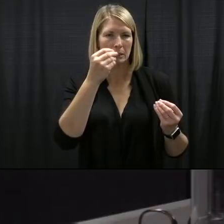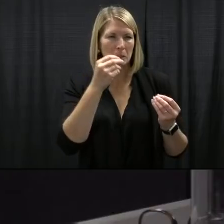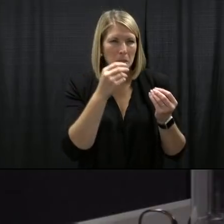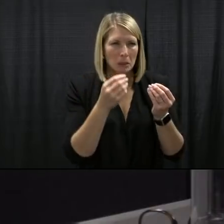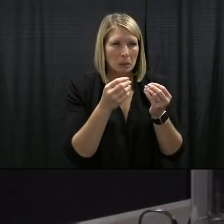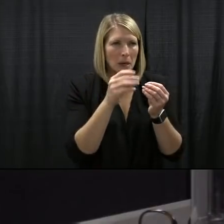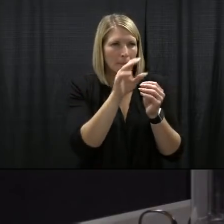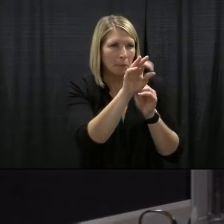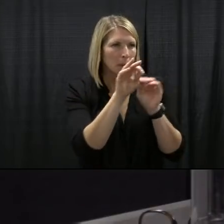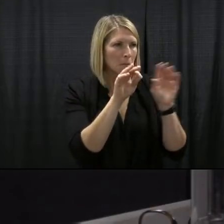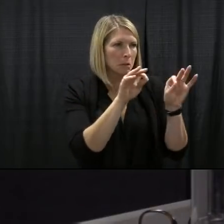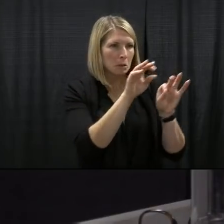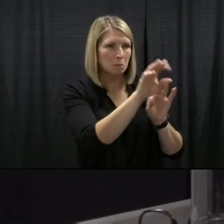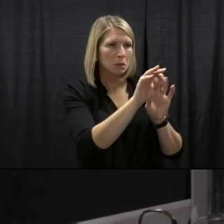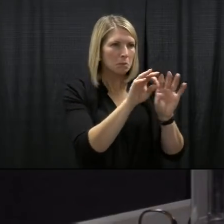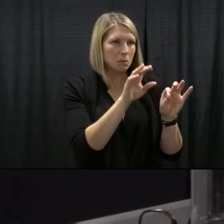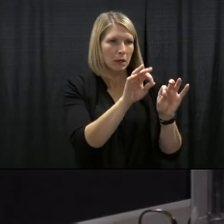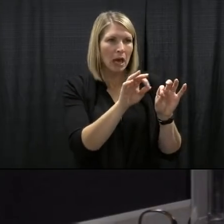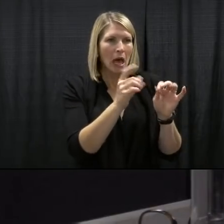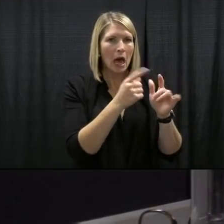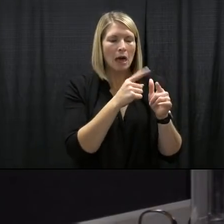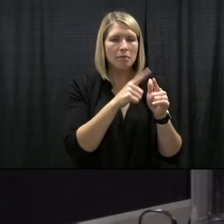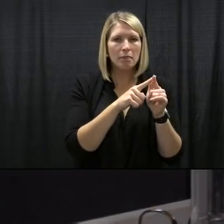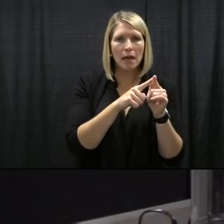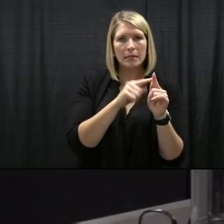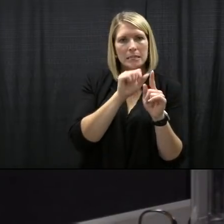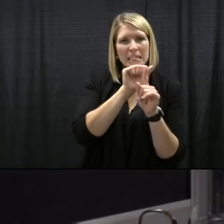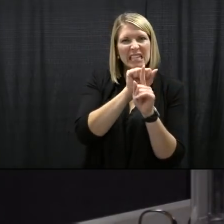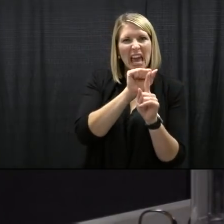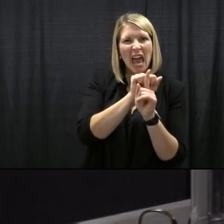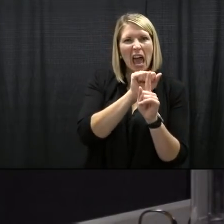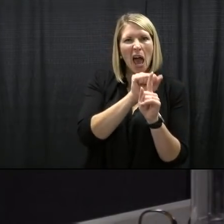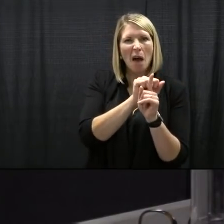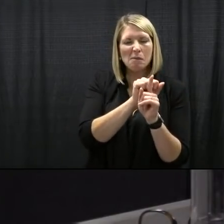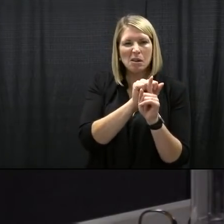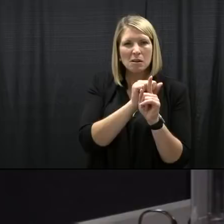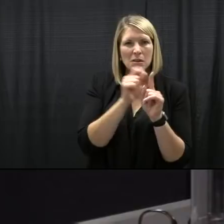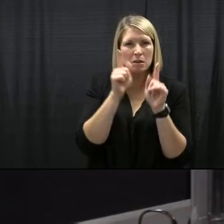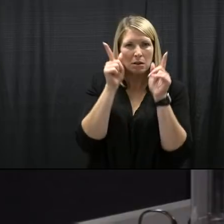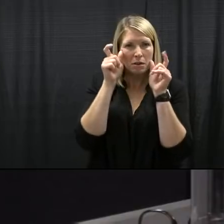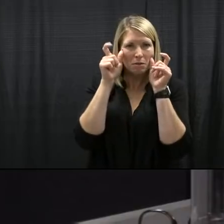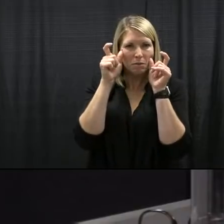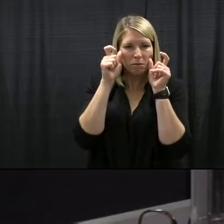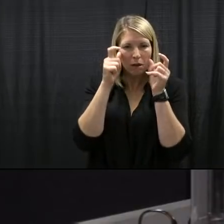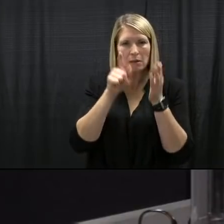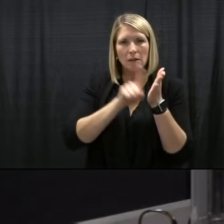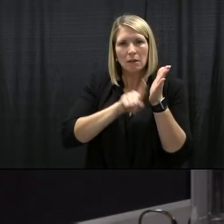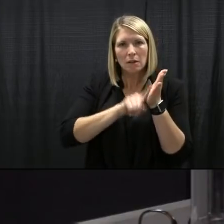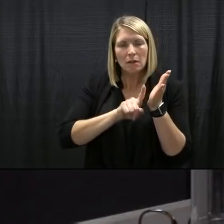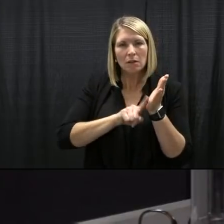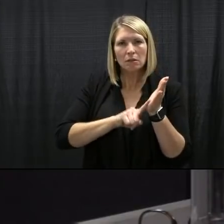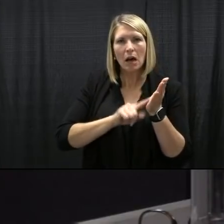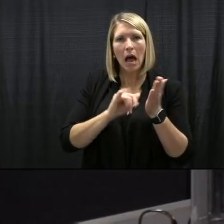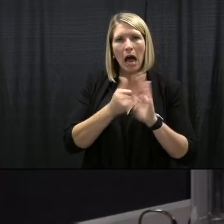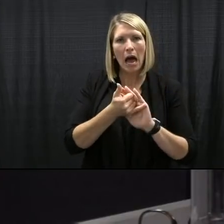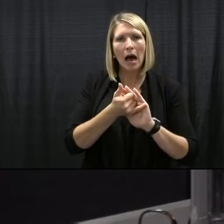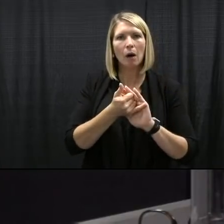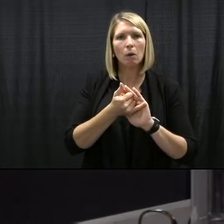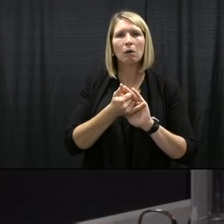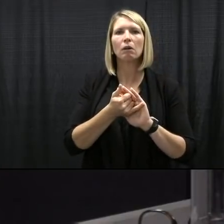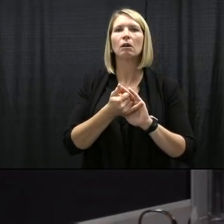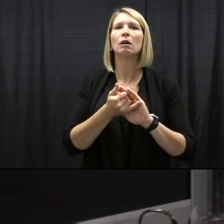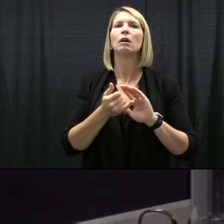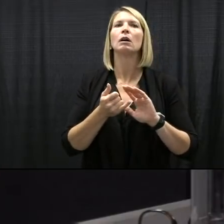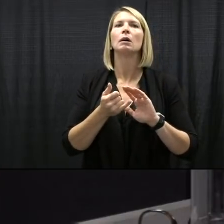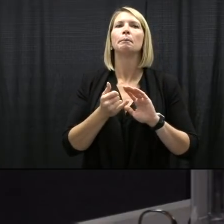QR code, I guess people were able to create those in kind of malicious circumstances, whereas in our model and with